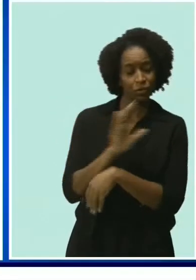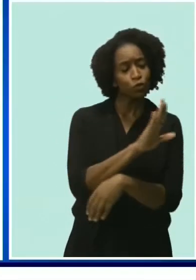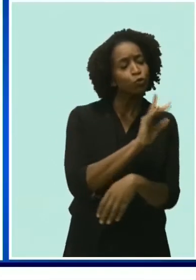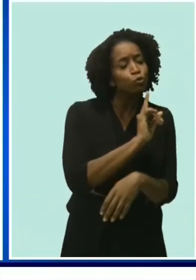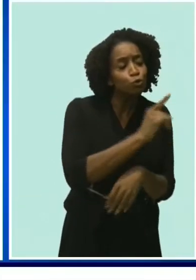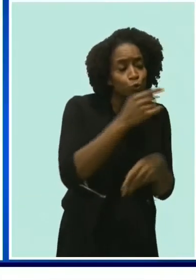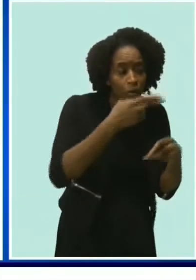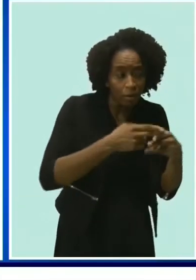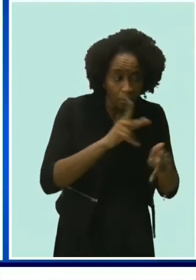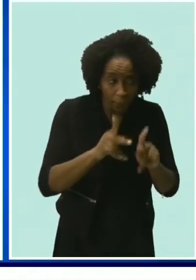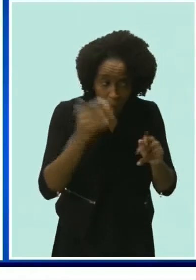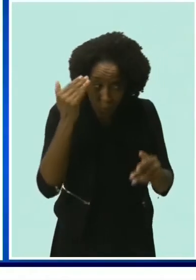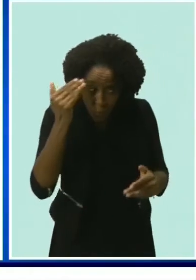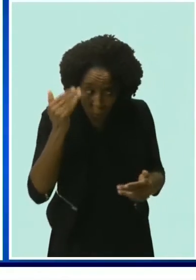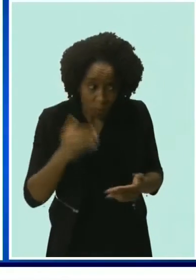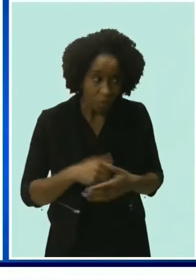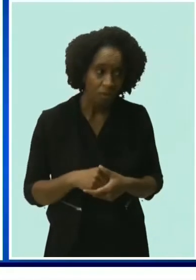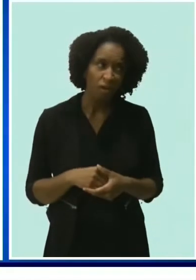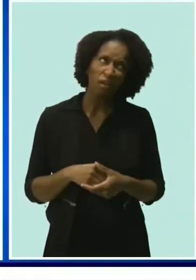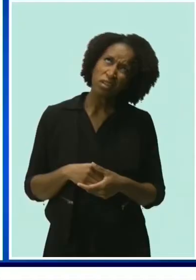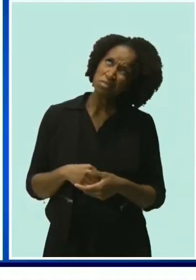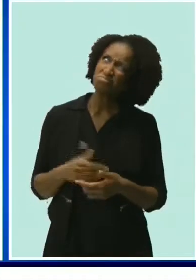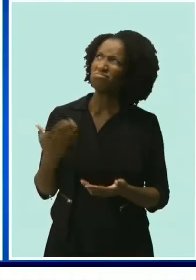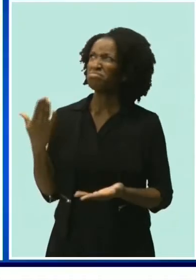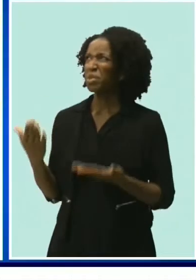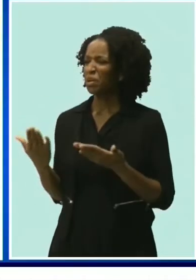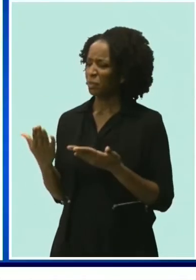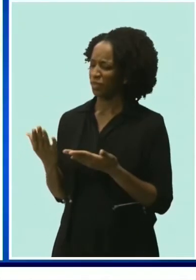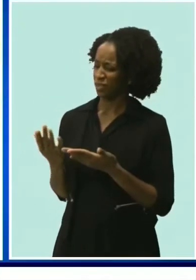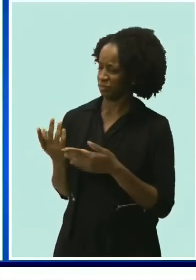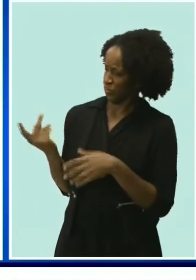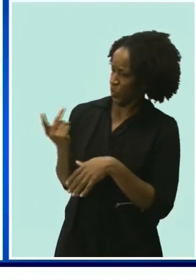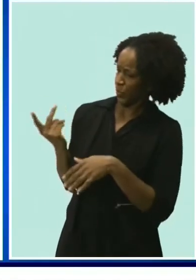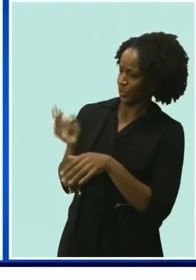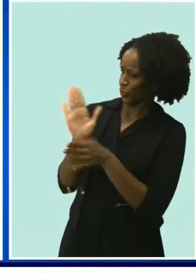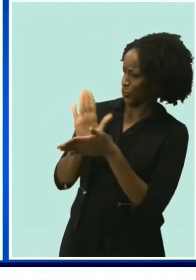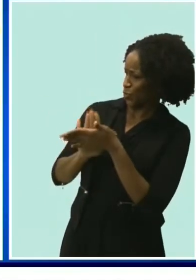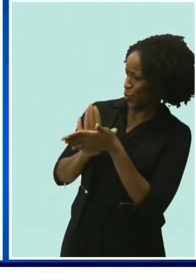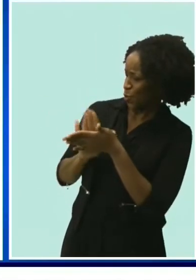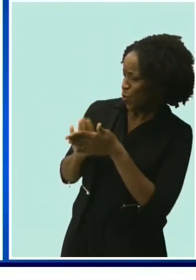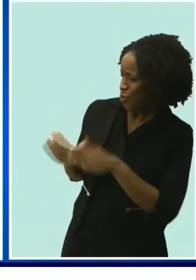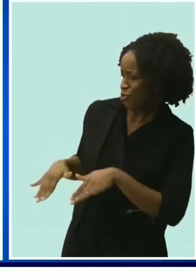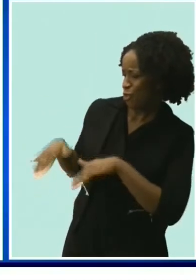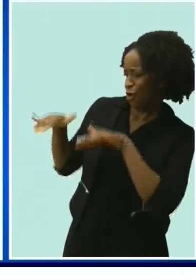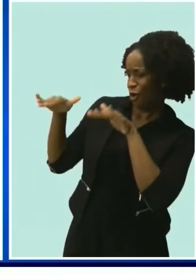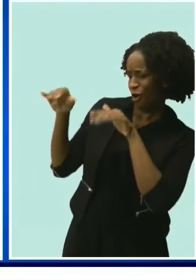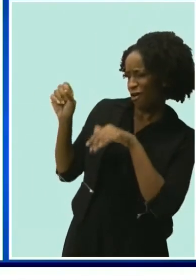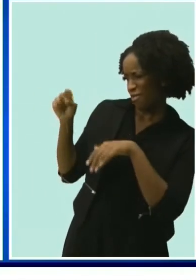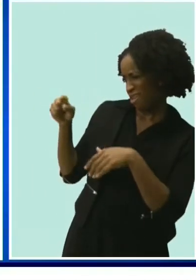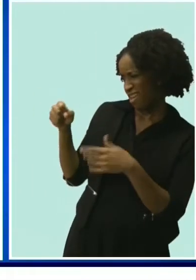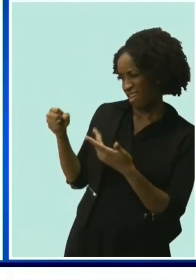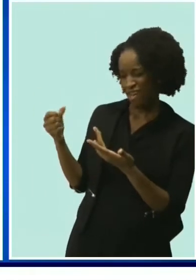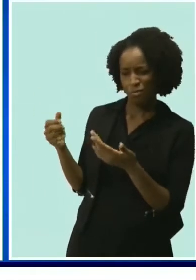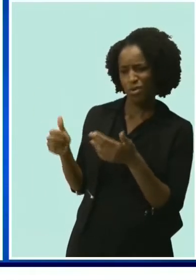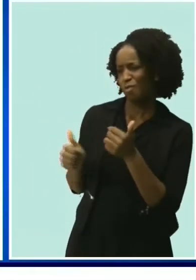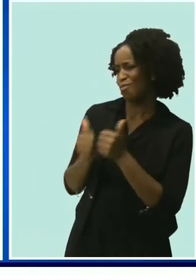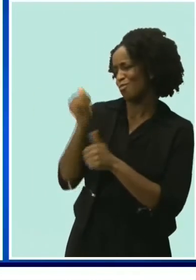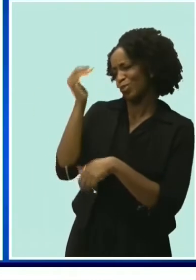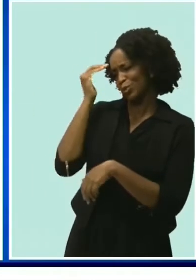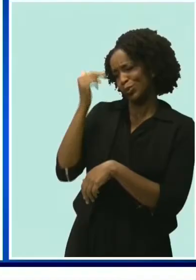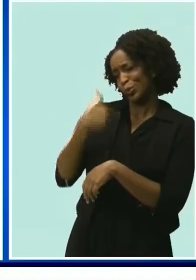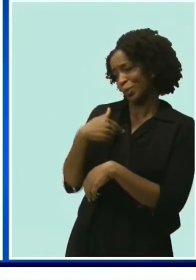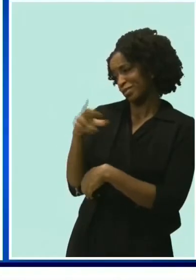name? Well, probably people that went to school with me and grew up with me, but I don't think a lot of people know my real name. They just know me as Roots.